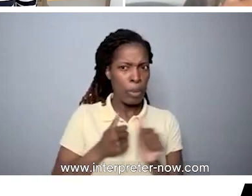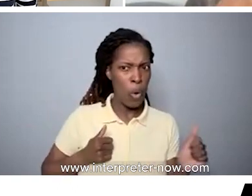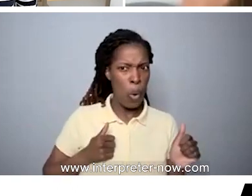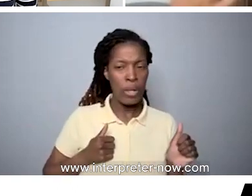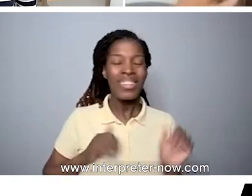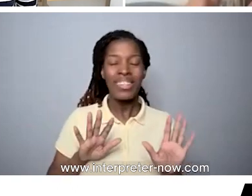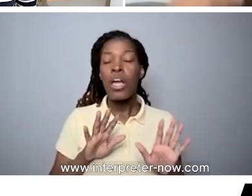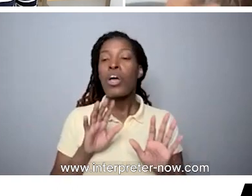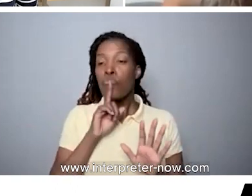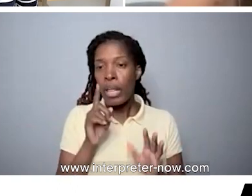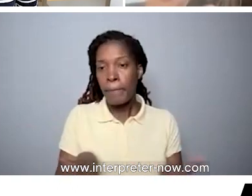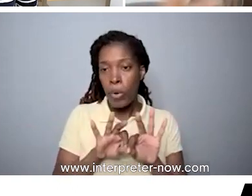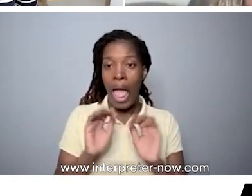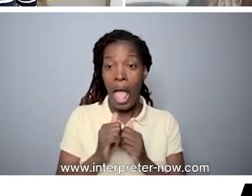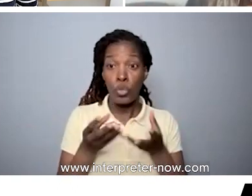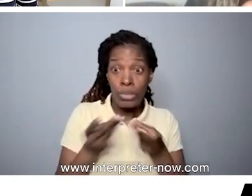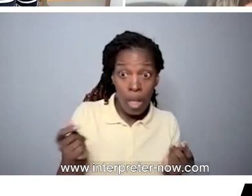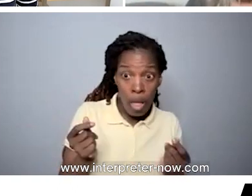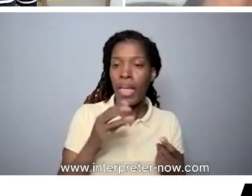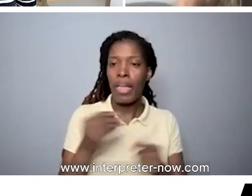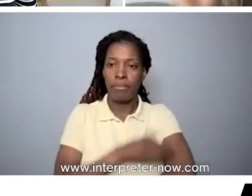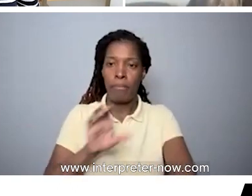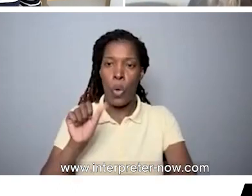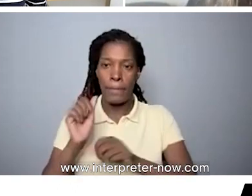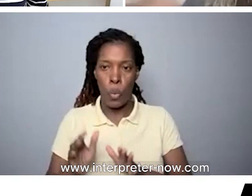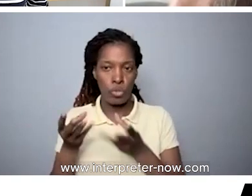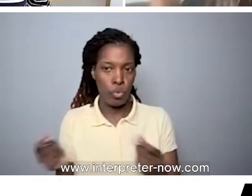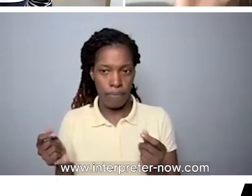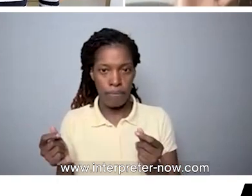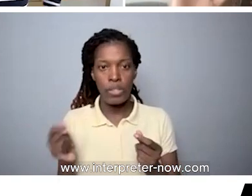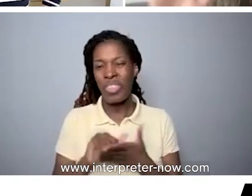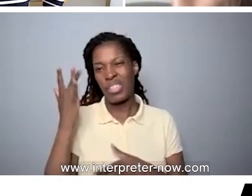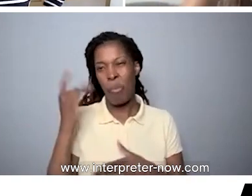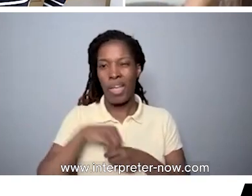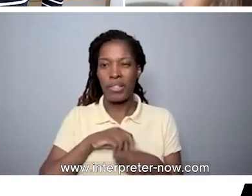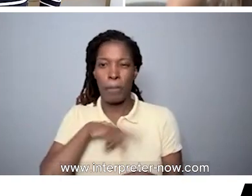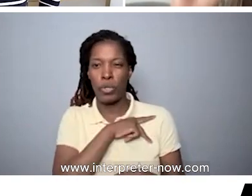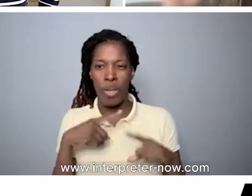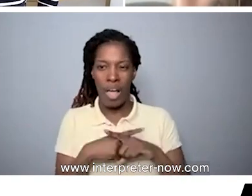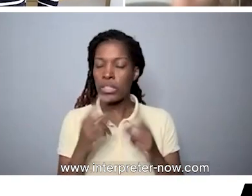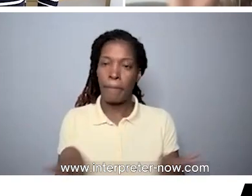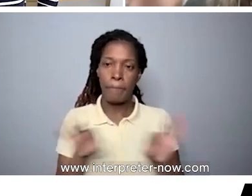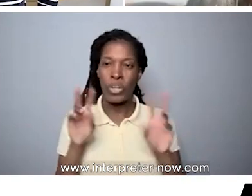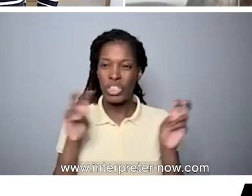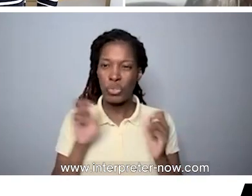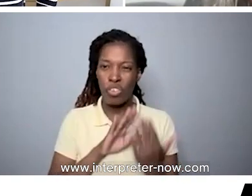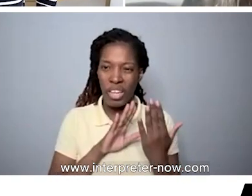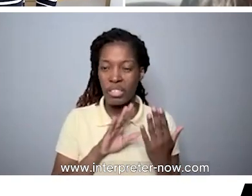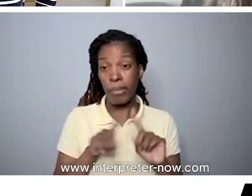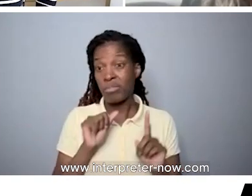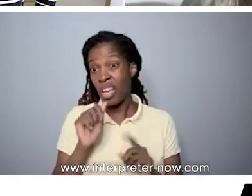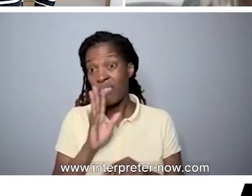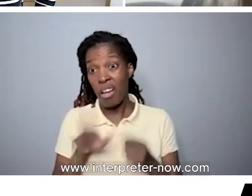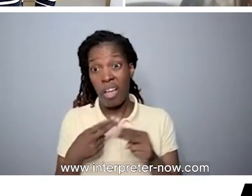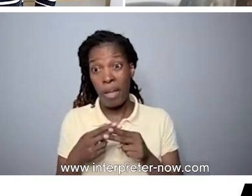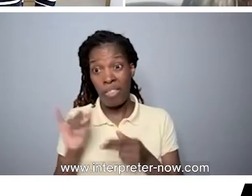is how you actually deal with it and how you empower employees to deal with it. So That's why interpersonal conflict is so important as an issue to address. And